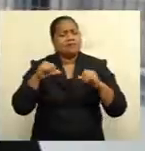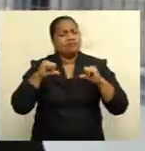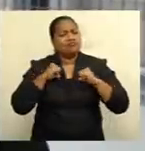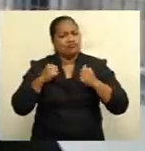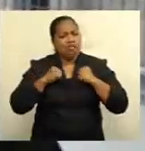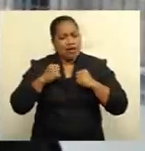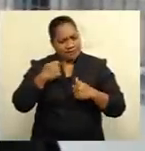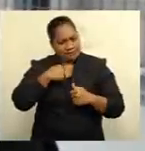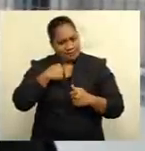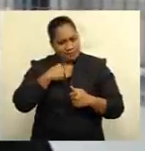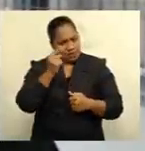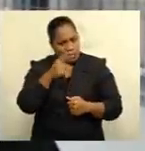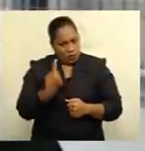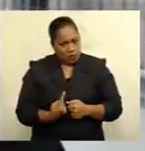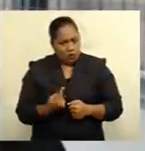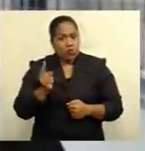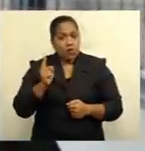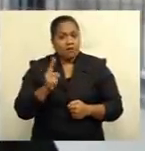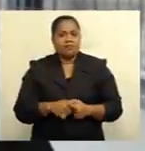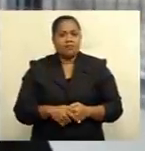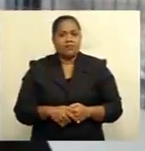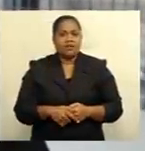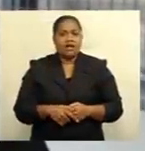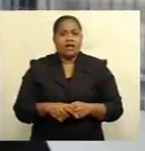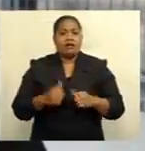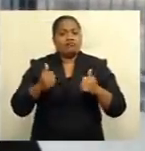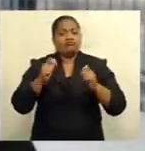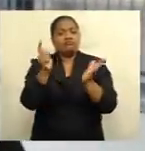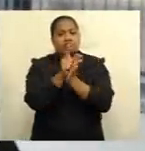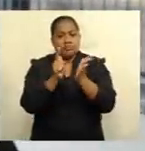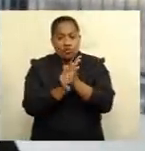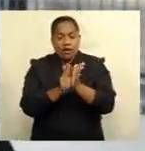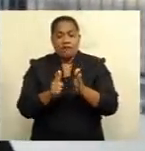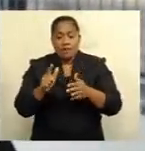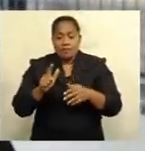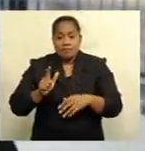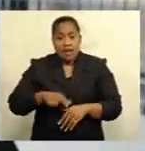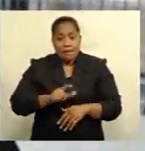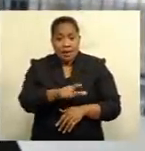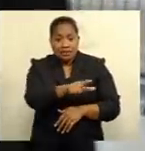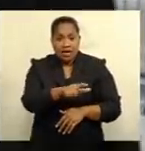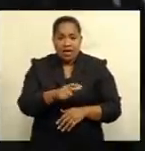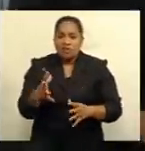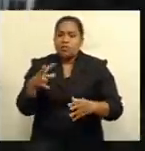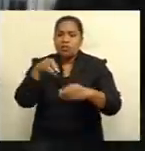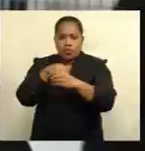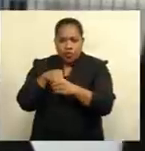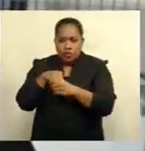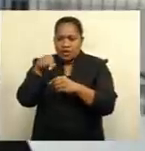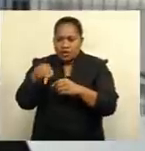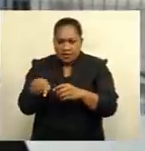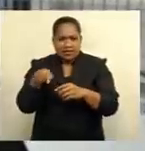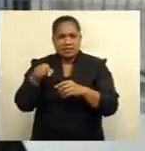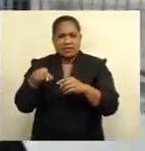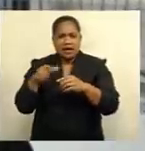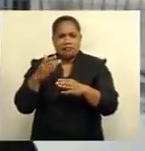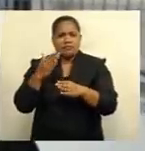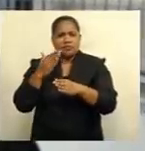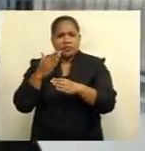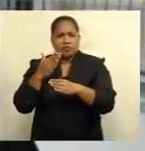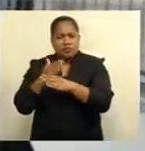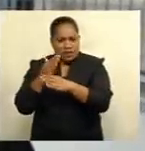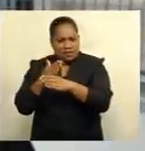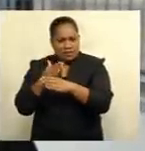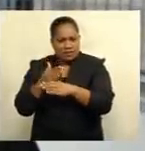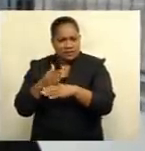the only legal practitioner from Lambasa that was engaged in this kind of proceedings under section